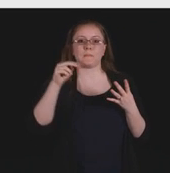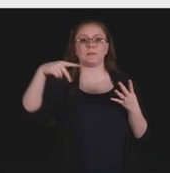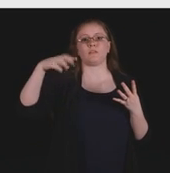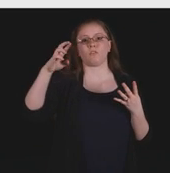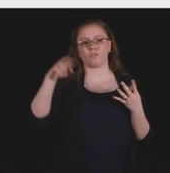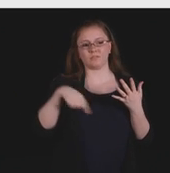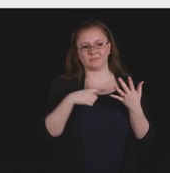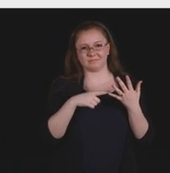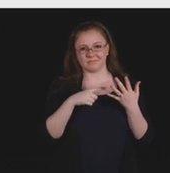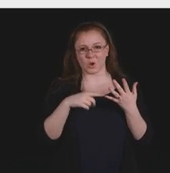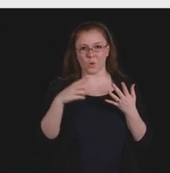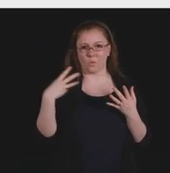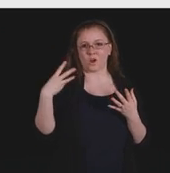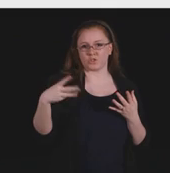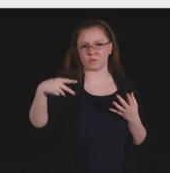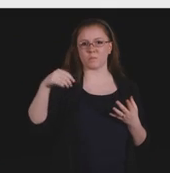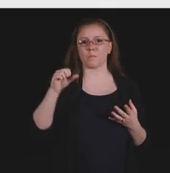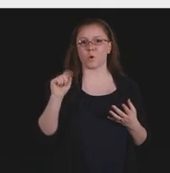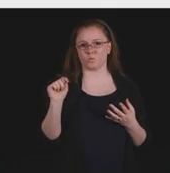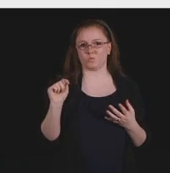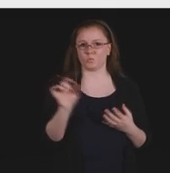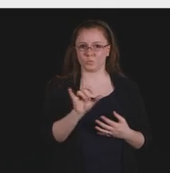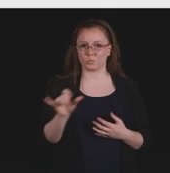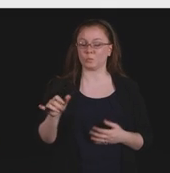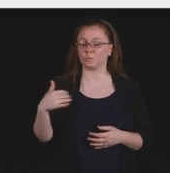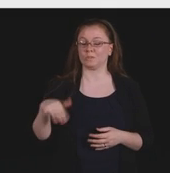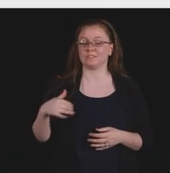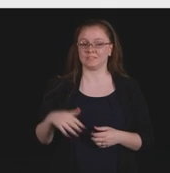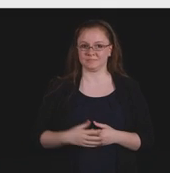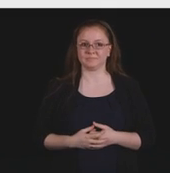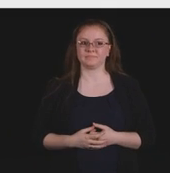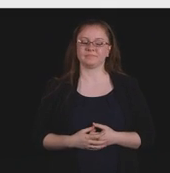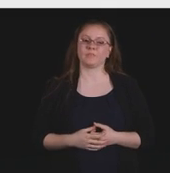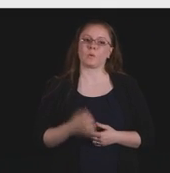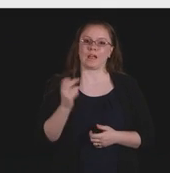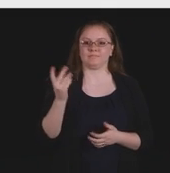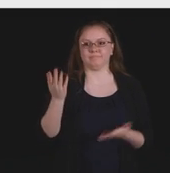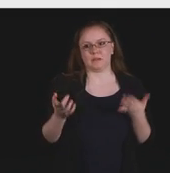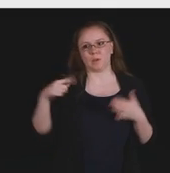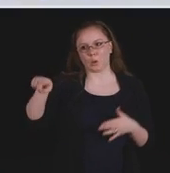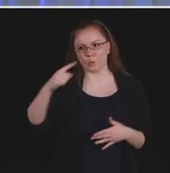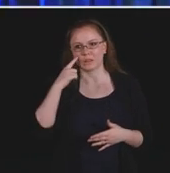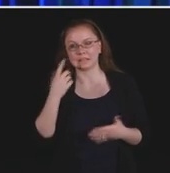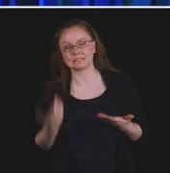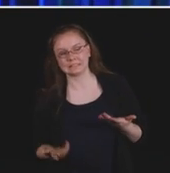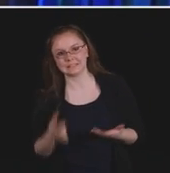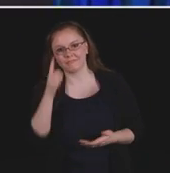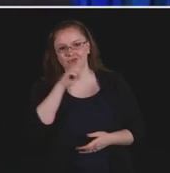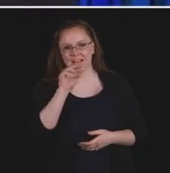Post. Well, okay, some of you may think it's a fake news.